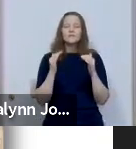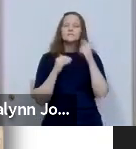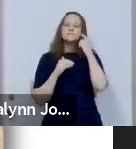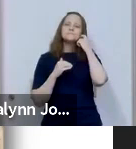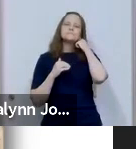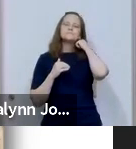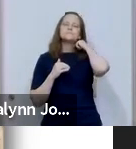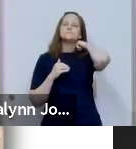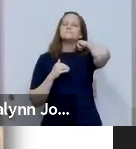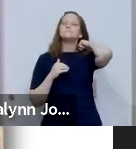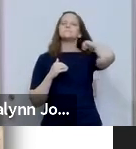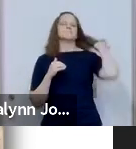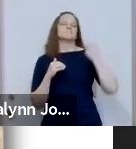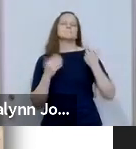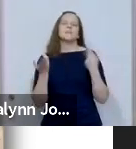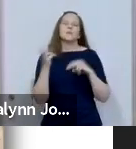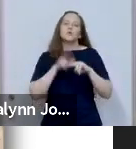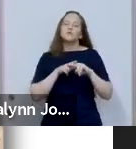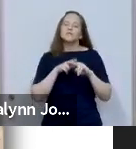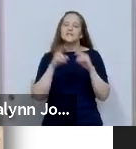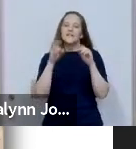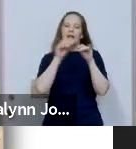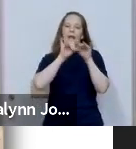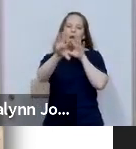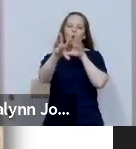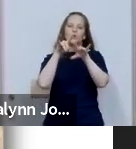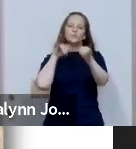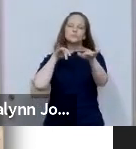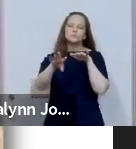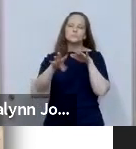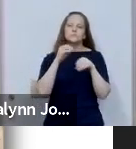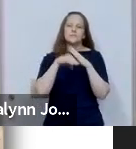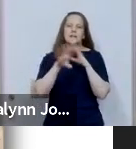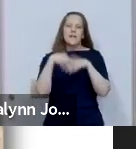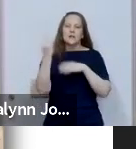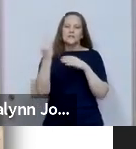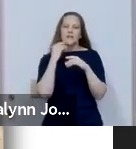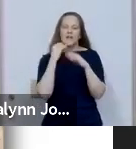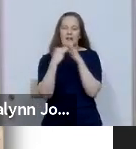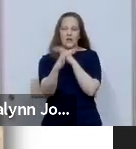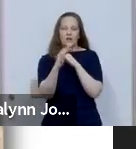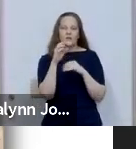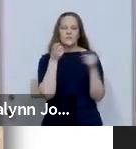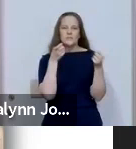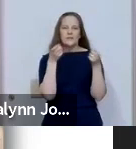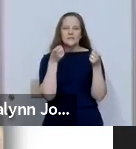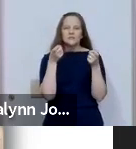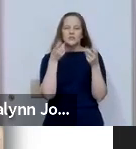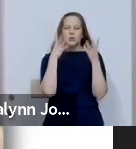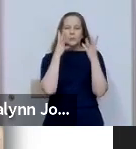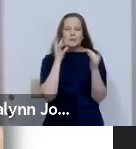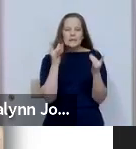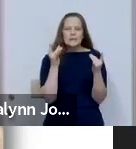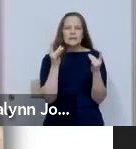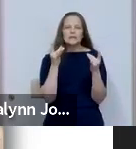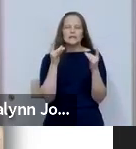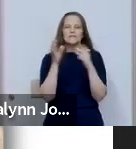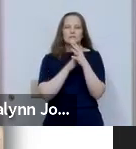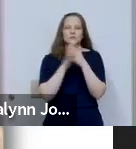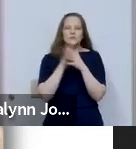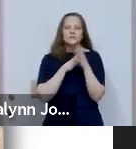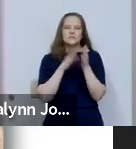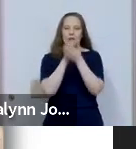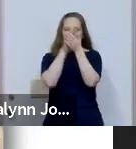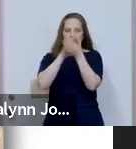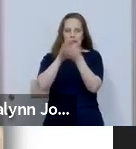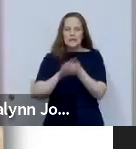about several of these, increasing the ventilation and outside air in our spaces, managing humidity, filtration, disinfecting and